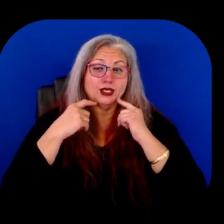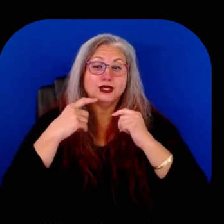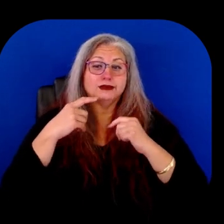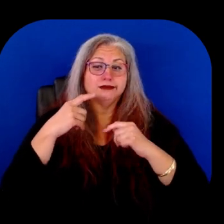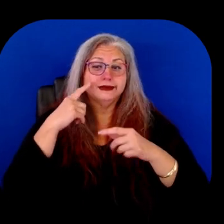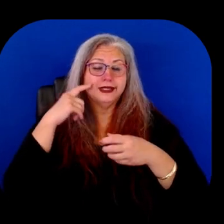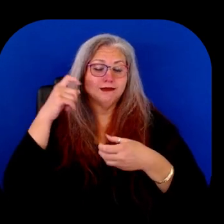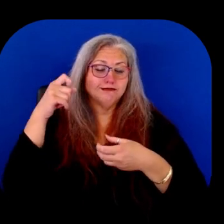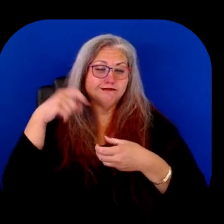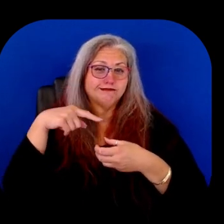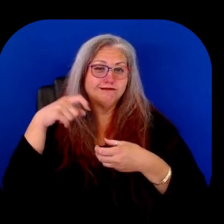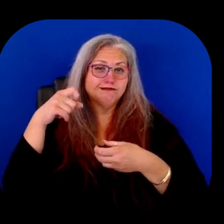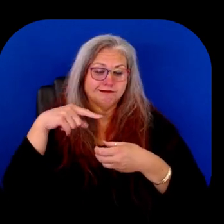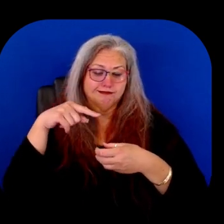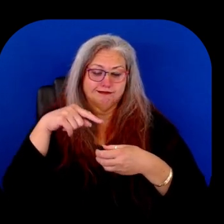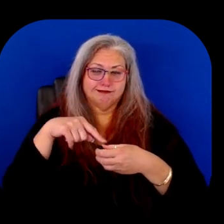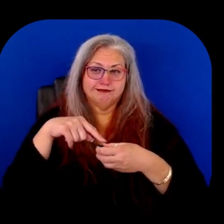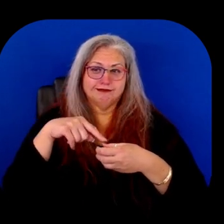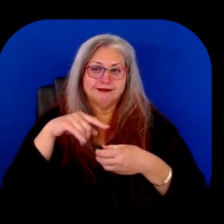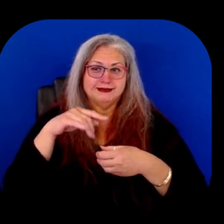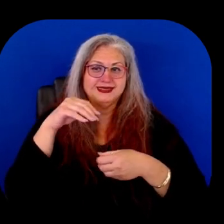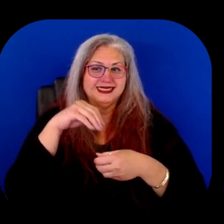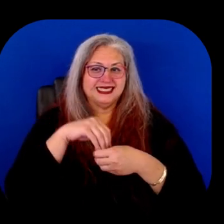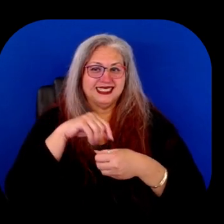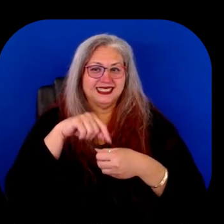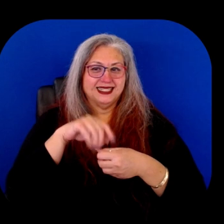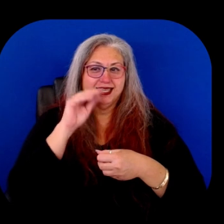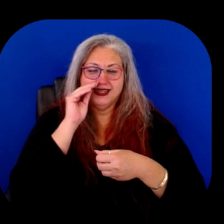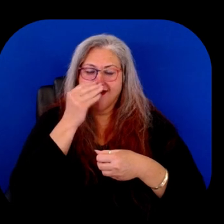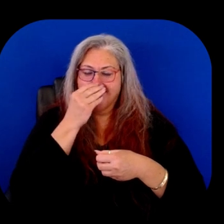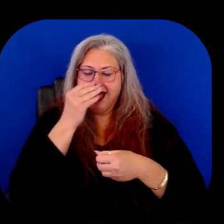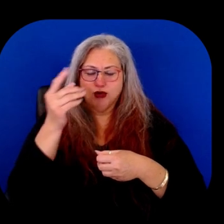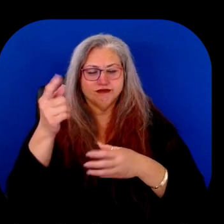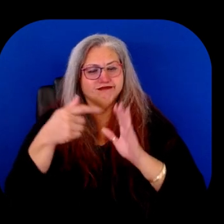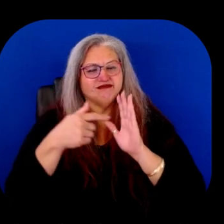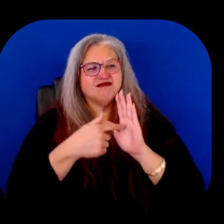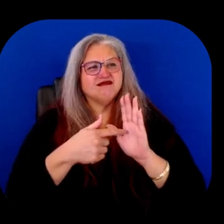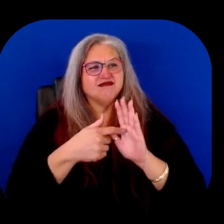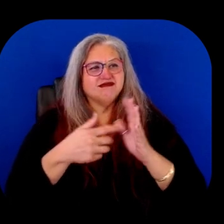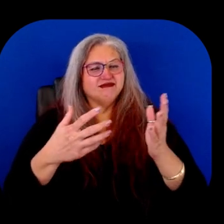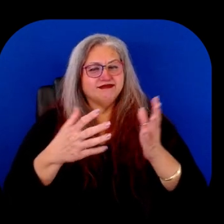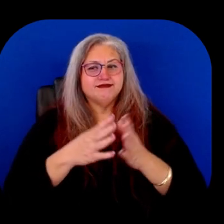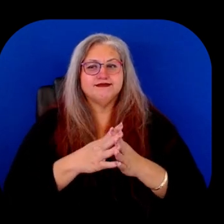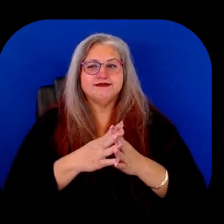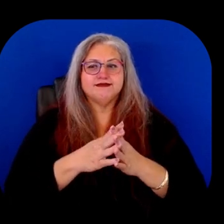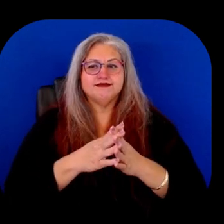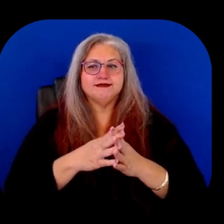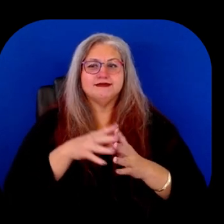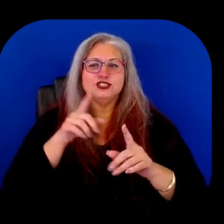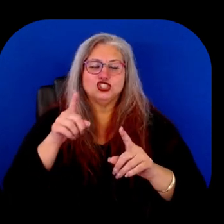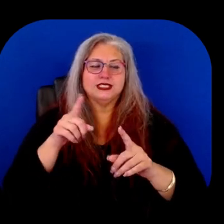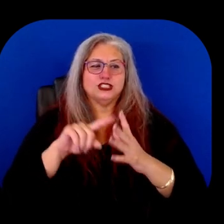rolling down her cheek are going into the flower, and this represents that